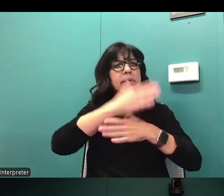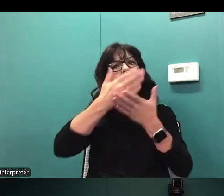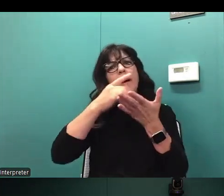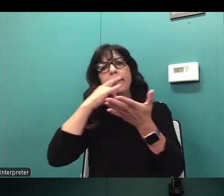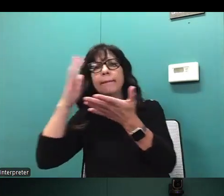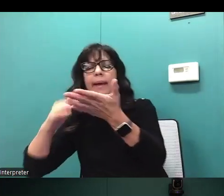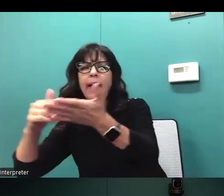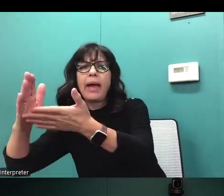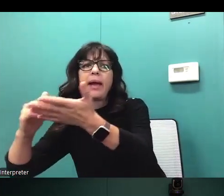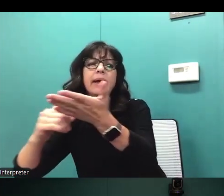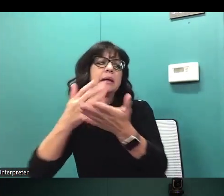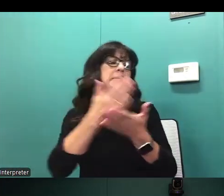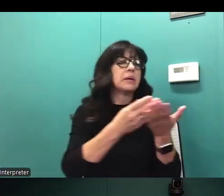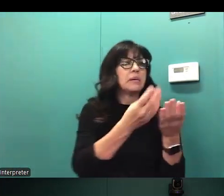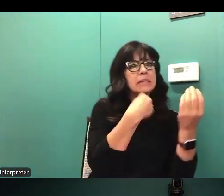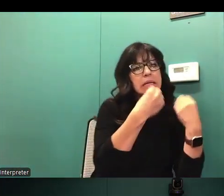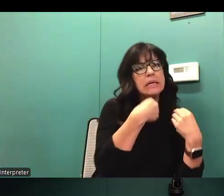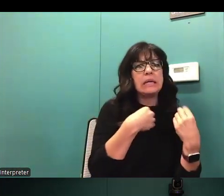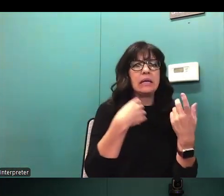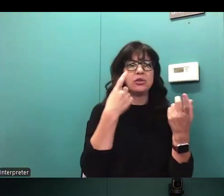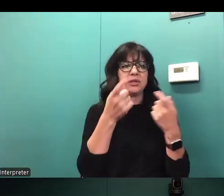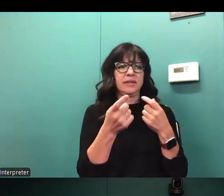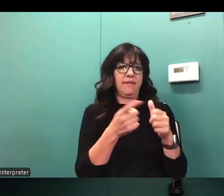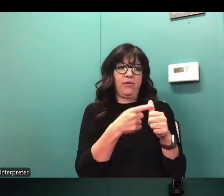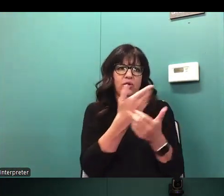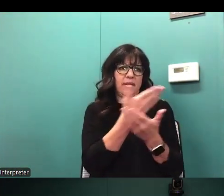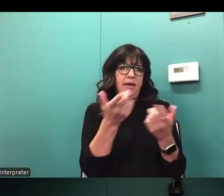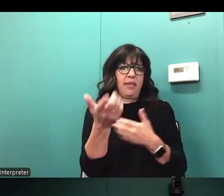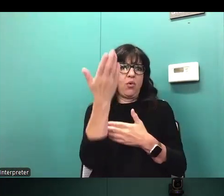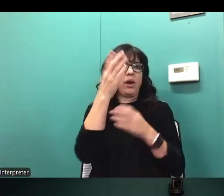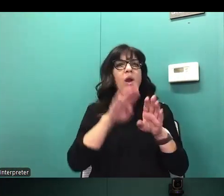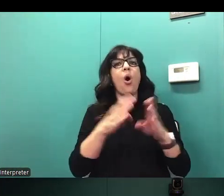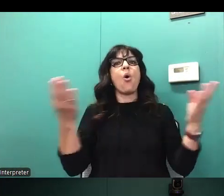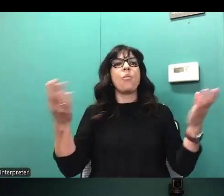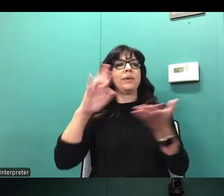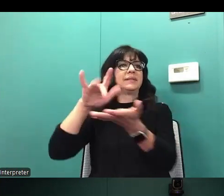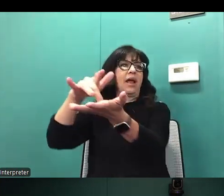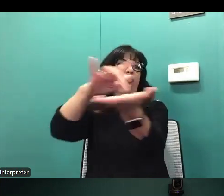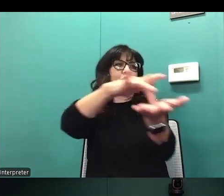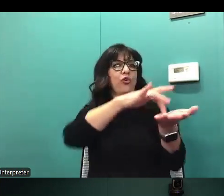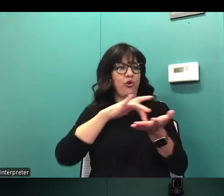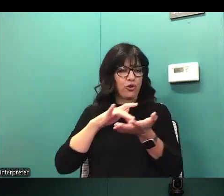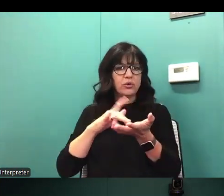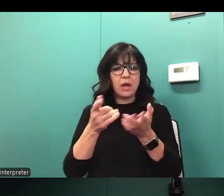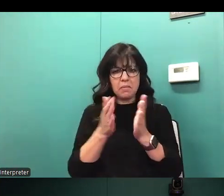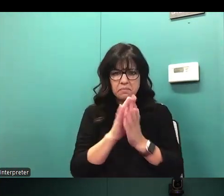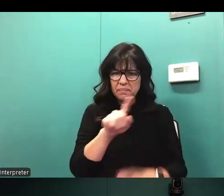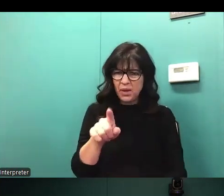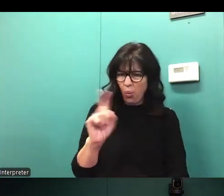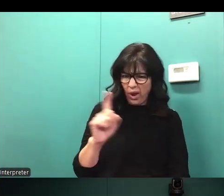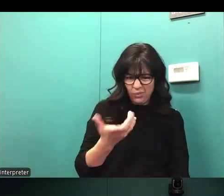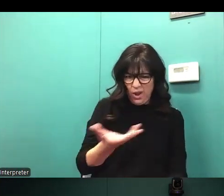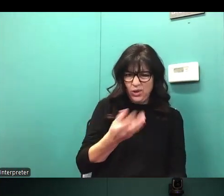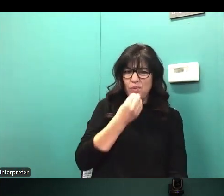kids were eating. It was one of our, like, what we did first thing in the morning. We had open centers. And I just asked this kiddo, like, what are you